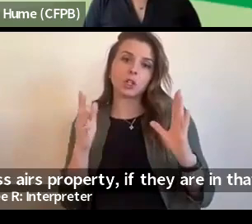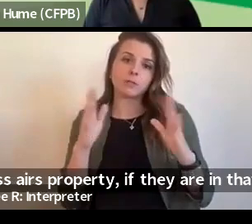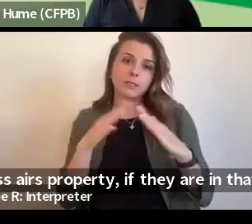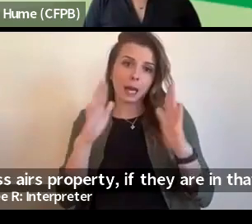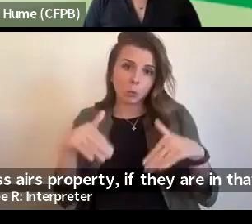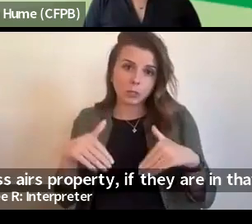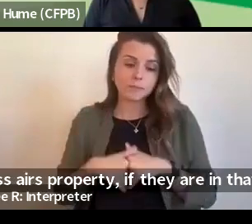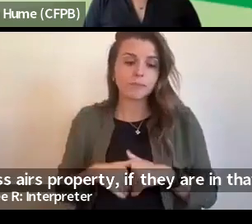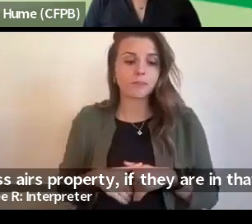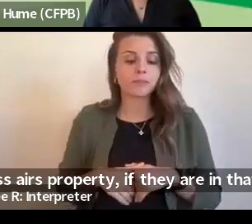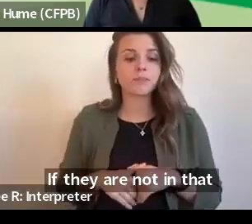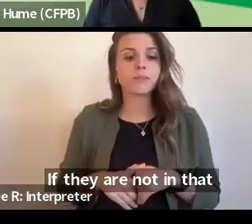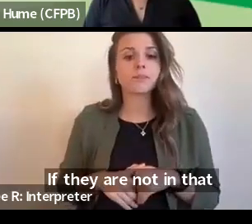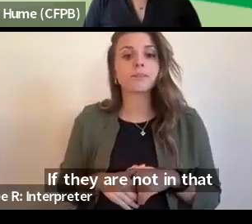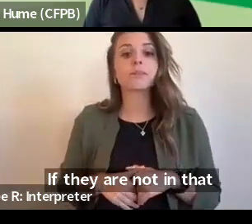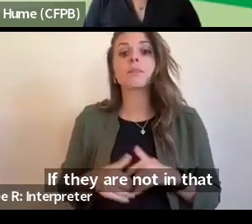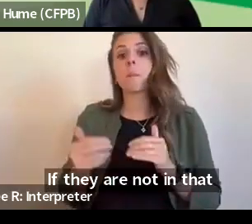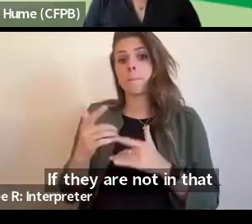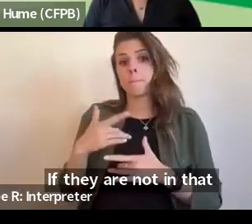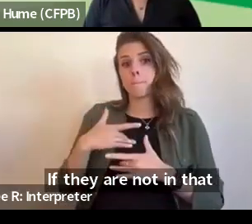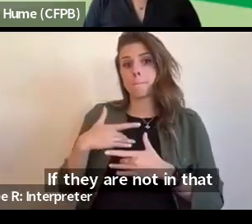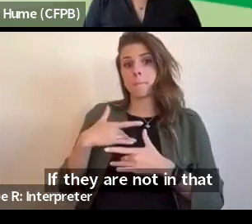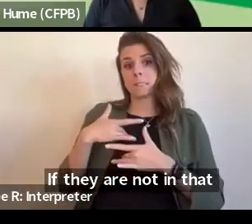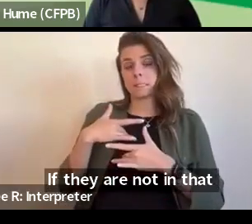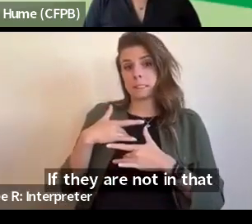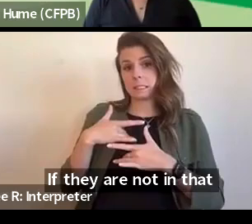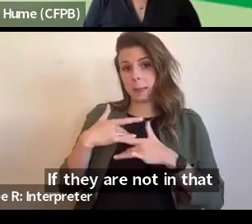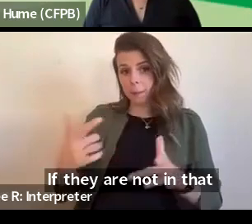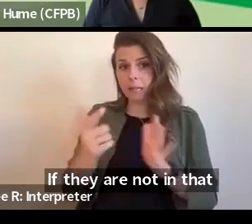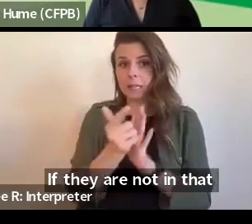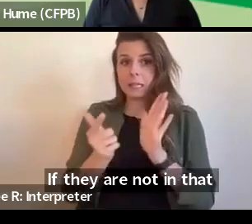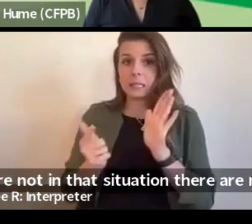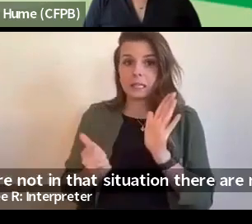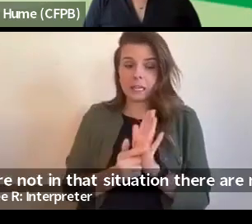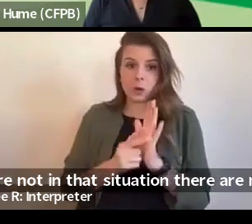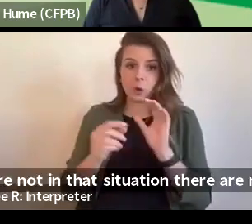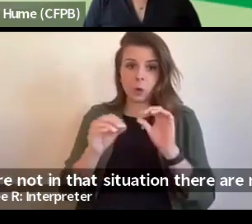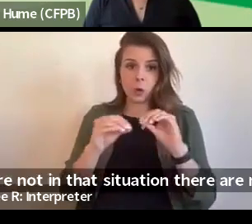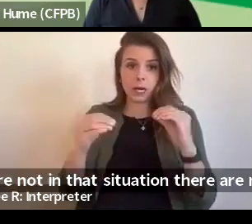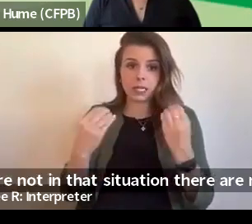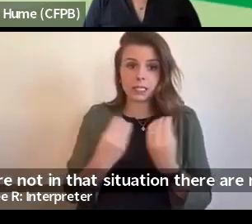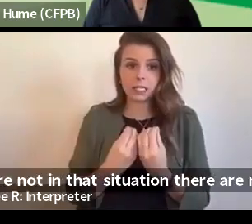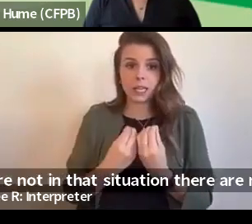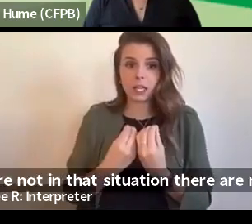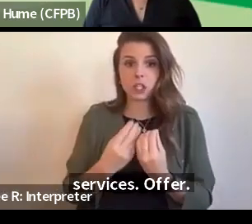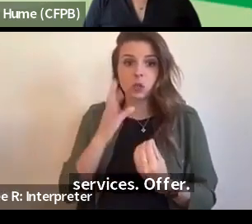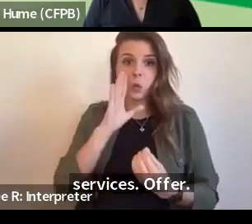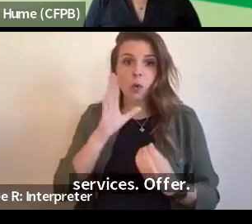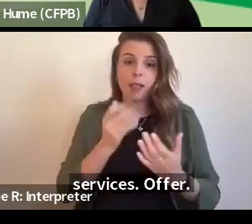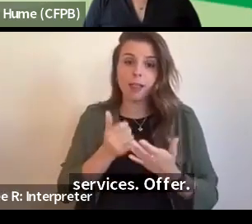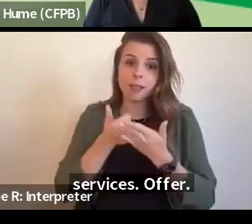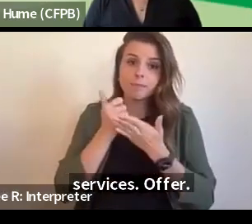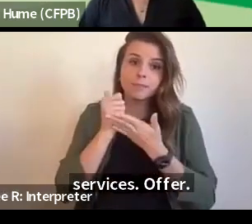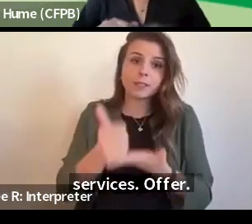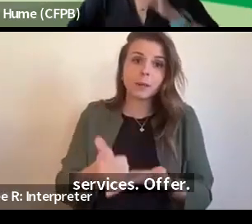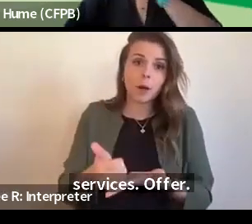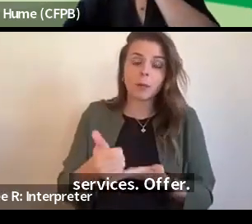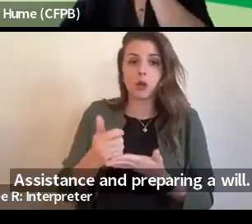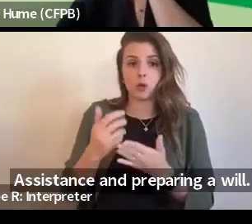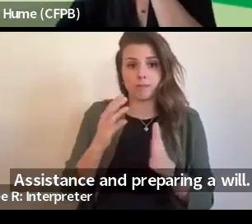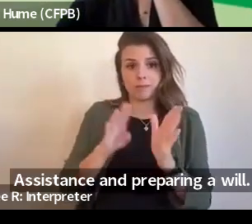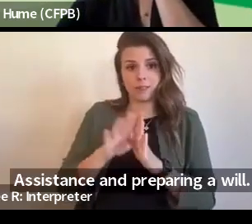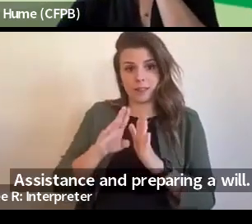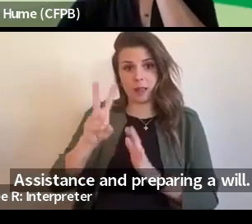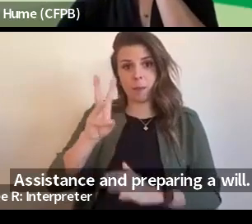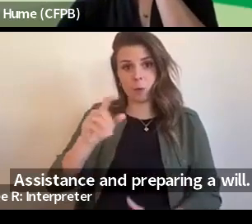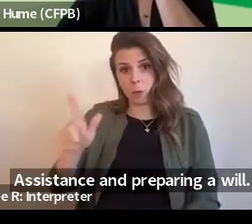there are most legal services organizations offer assistance in preparing a will. So that's one really